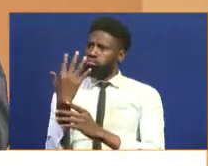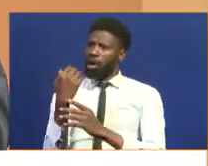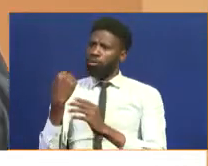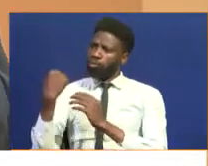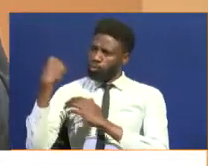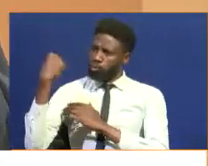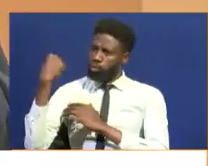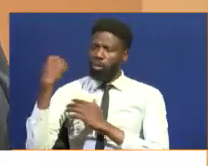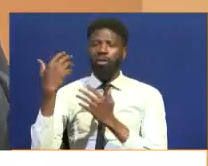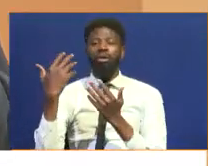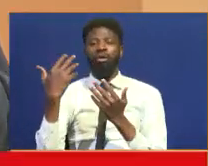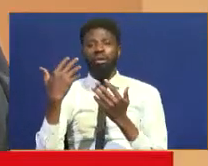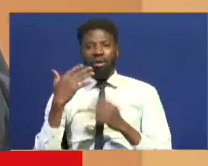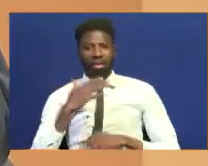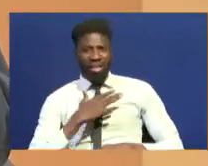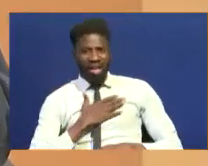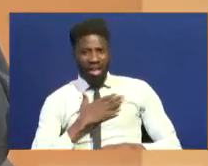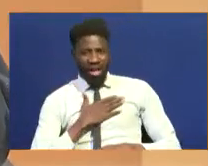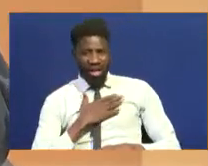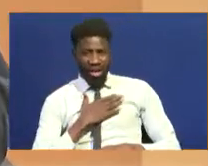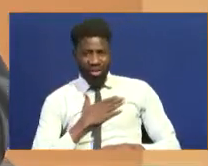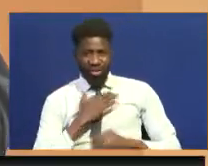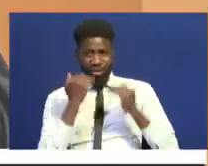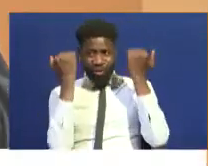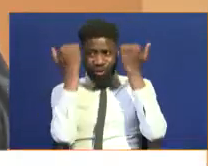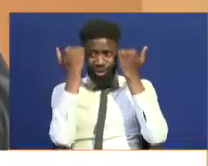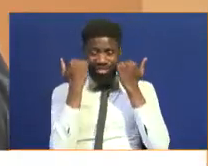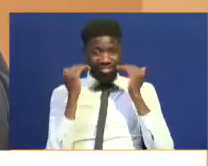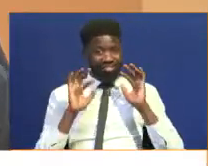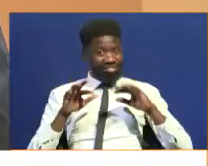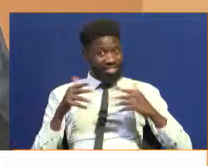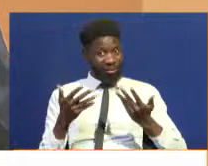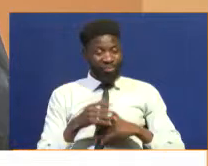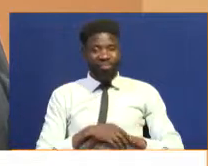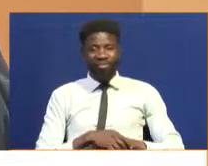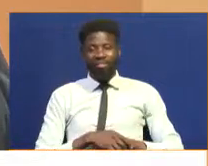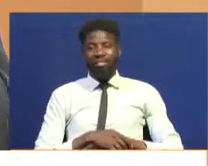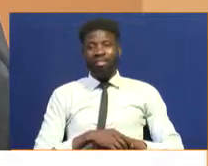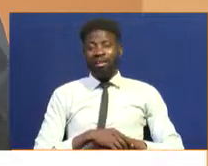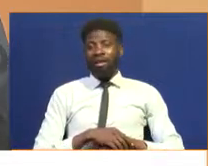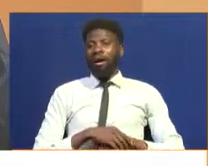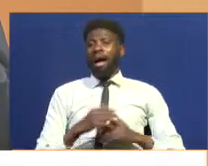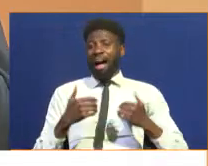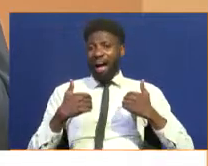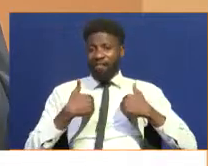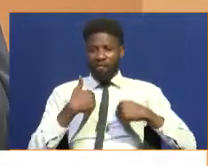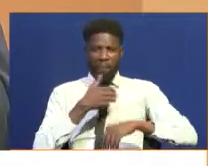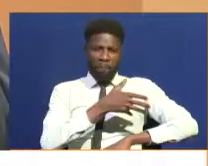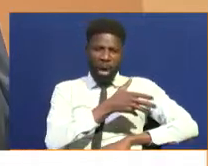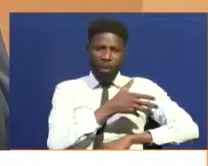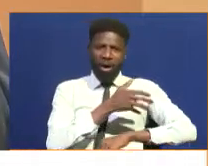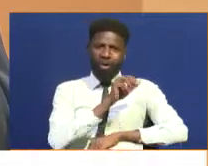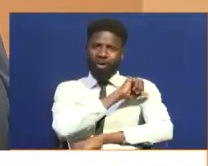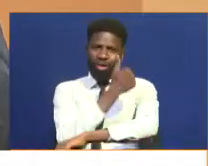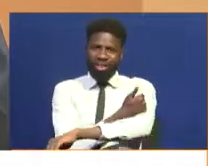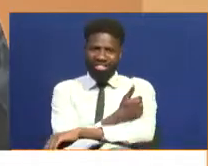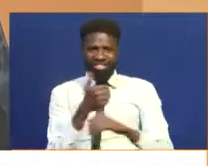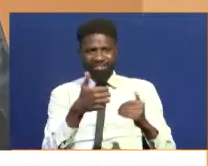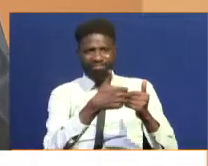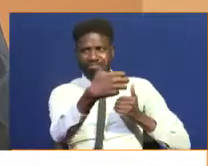of powers within the three arms of the government, that is the